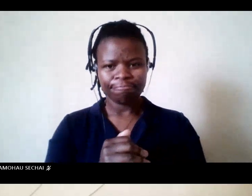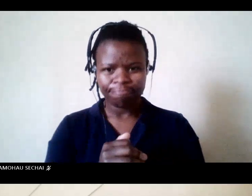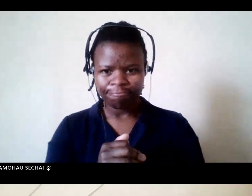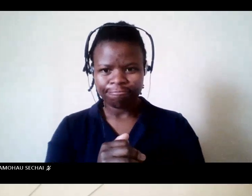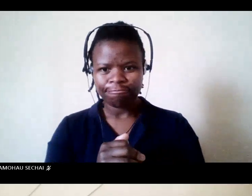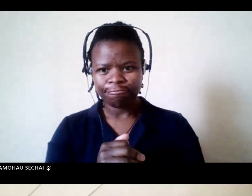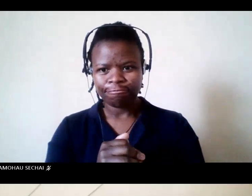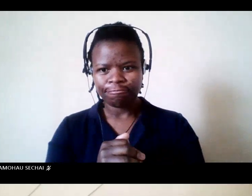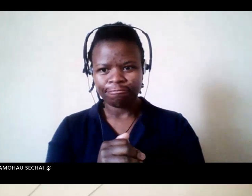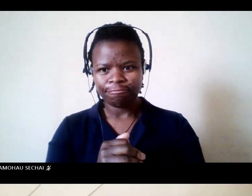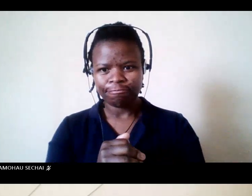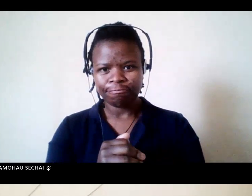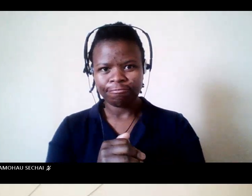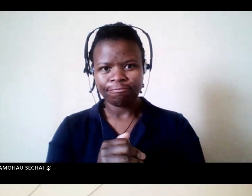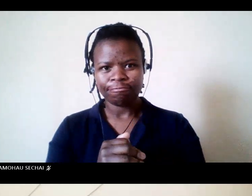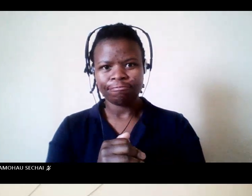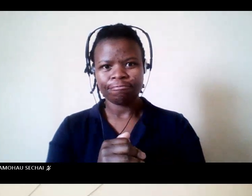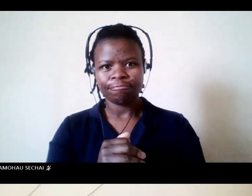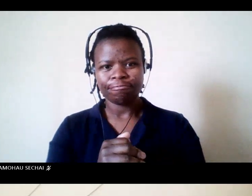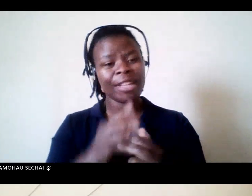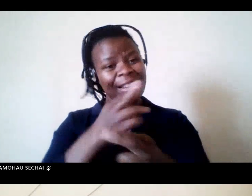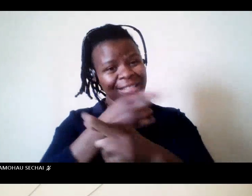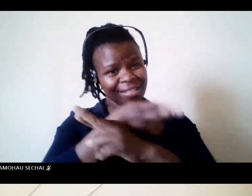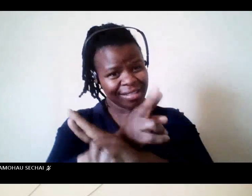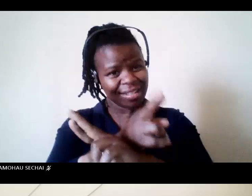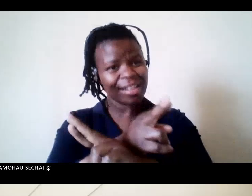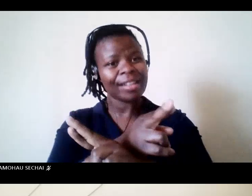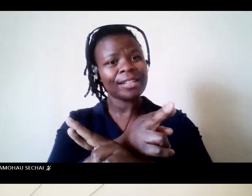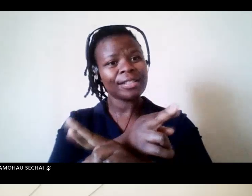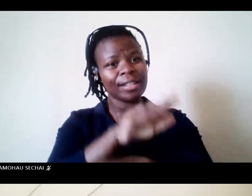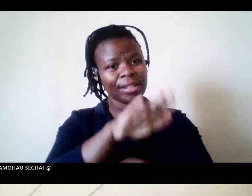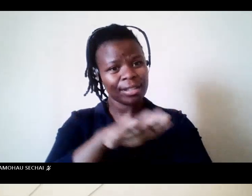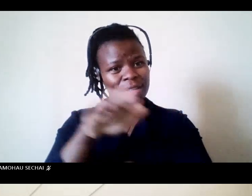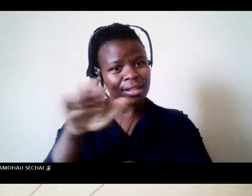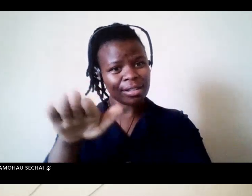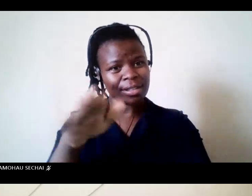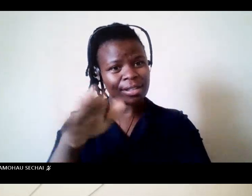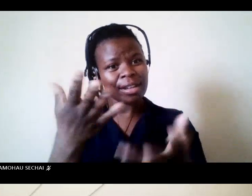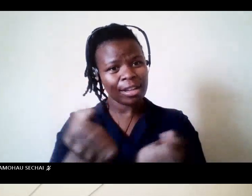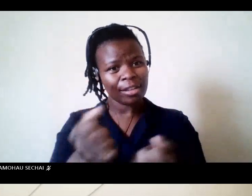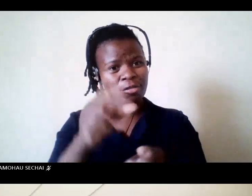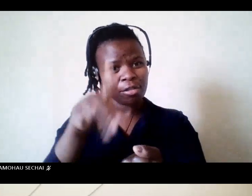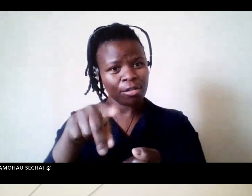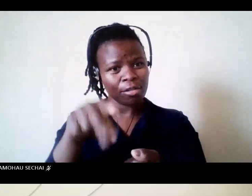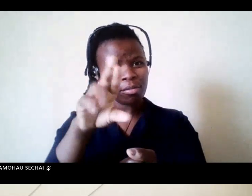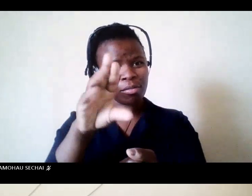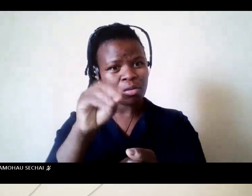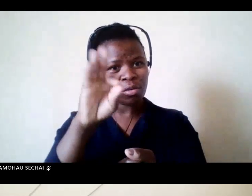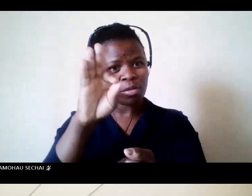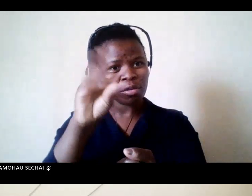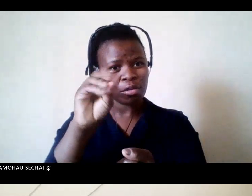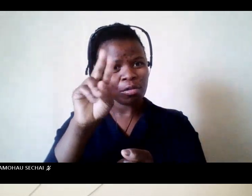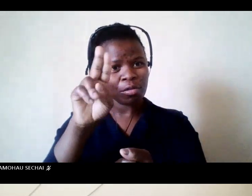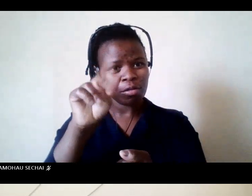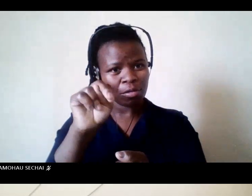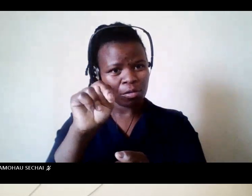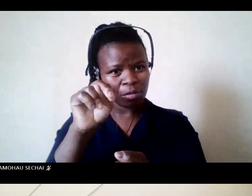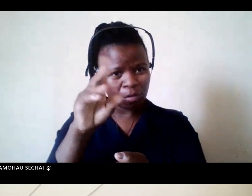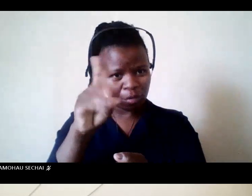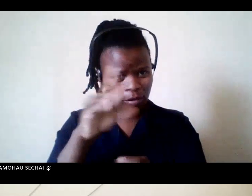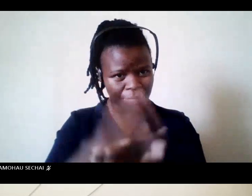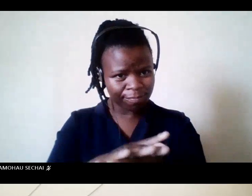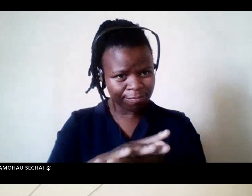the rights of children with profound, severe to profound intellectual